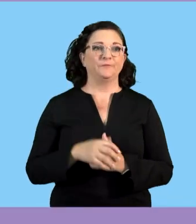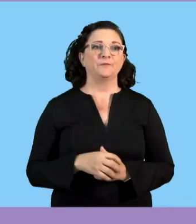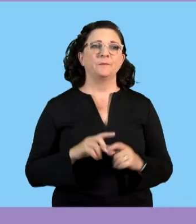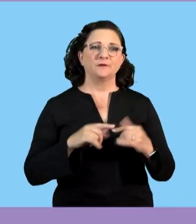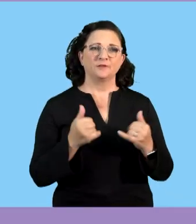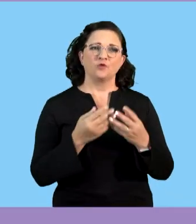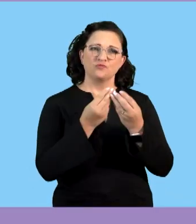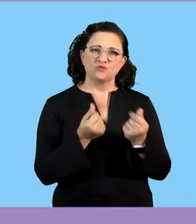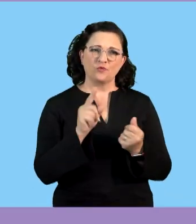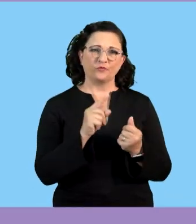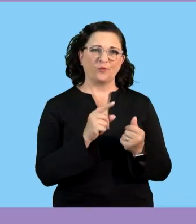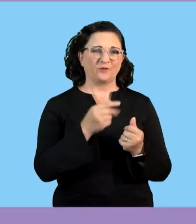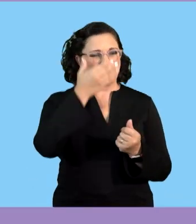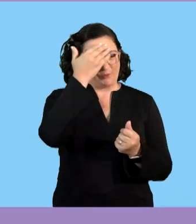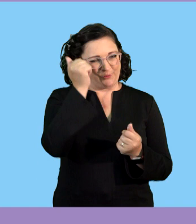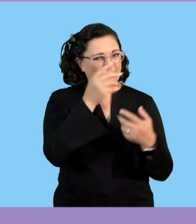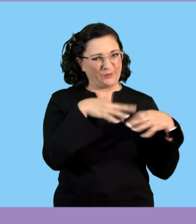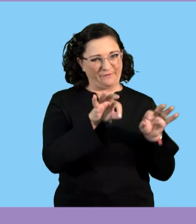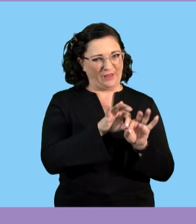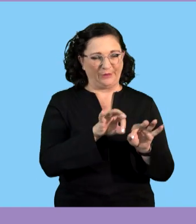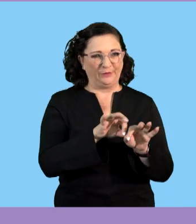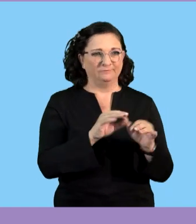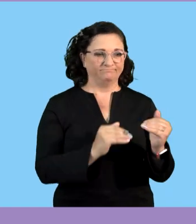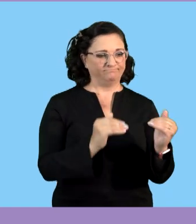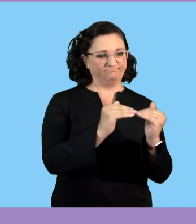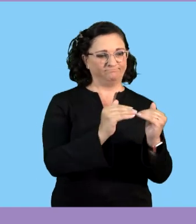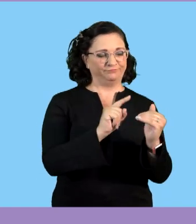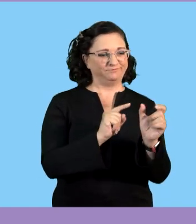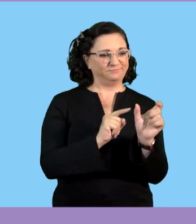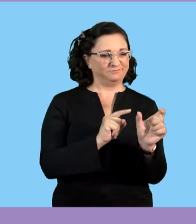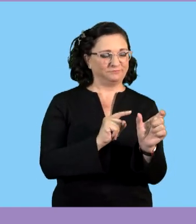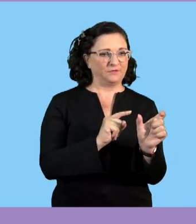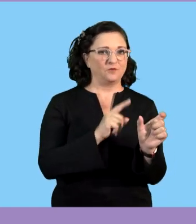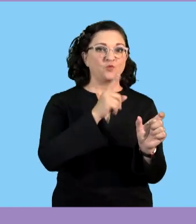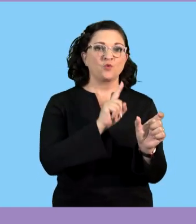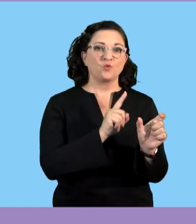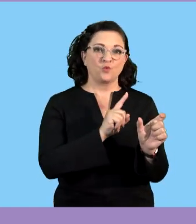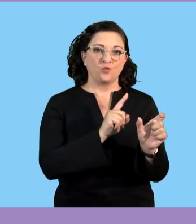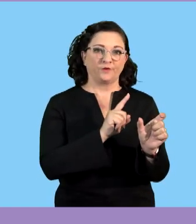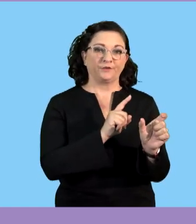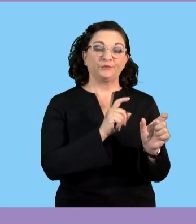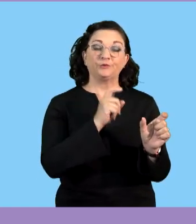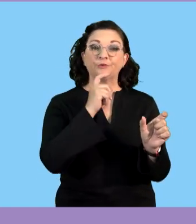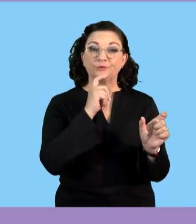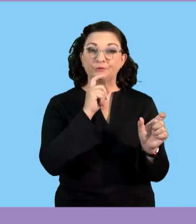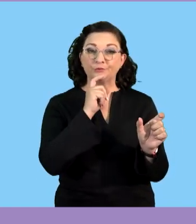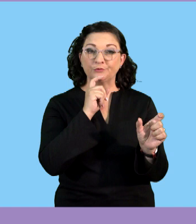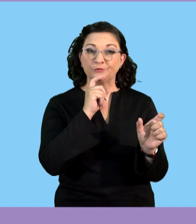following unknown values. So number one there we can see is a linear equation, and how are we going to solve for that? We are going to be using